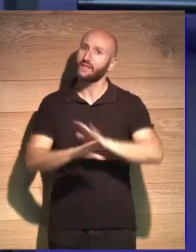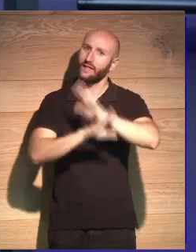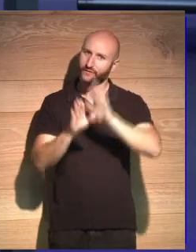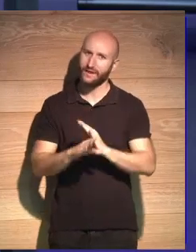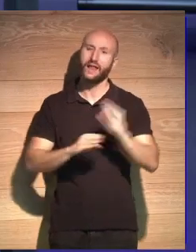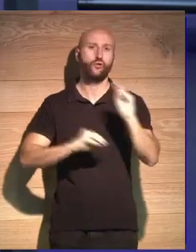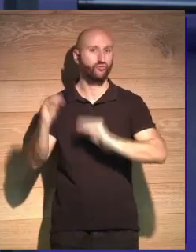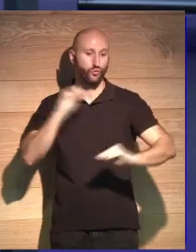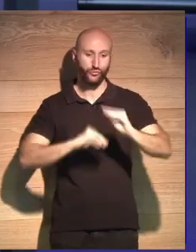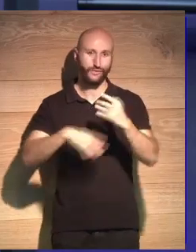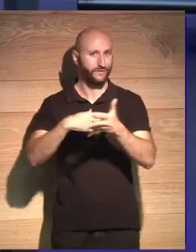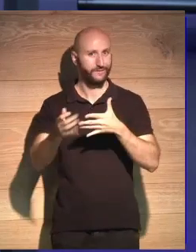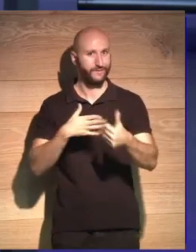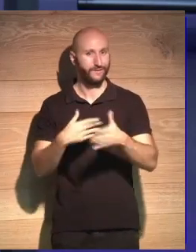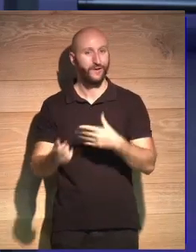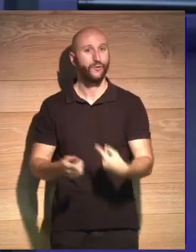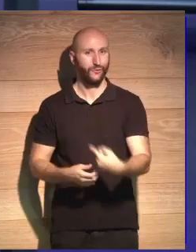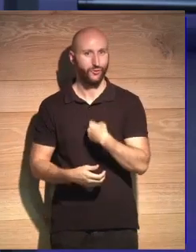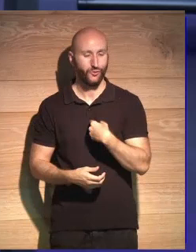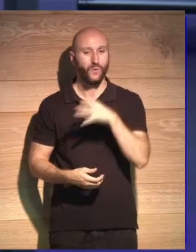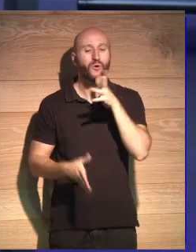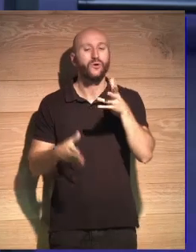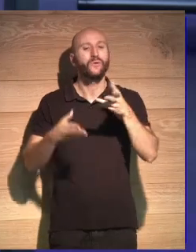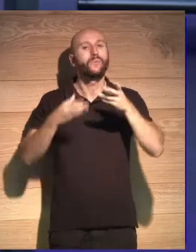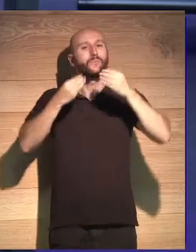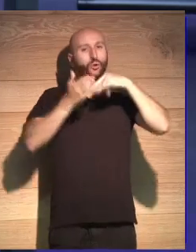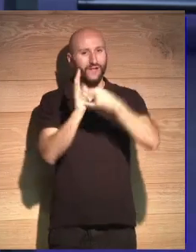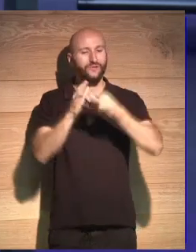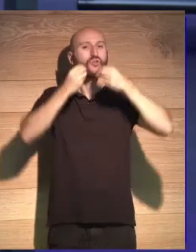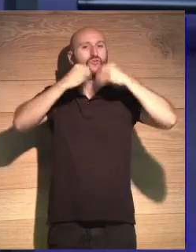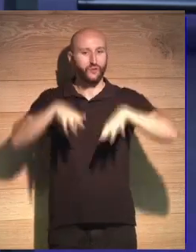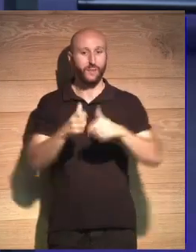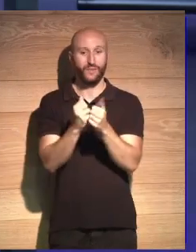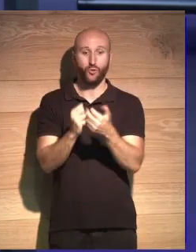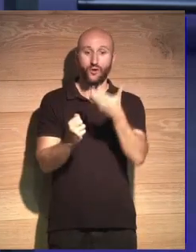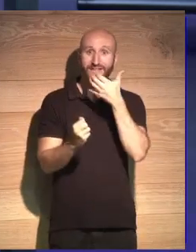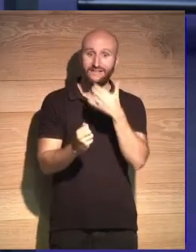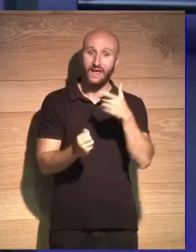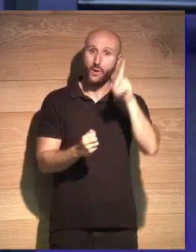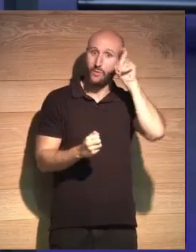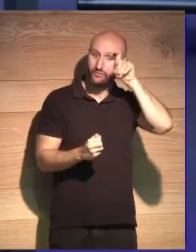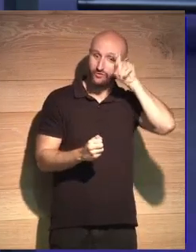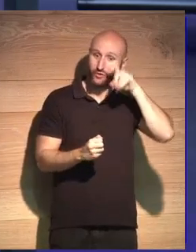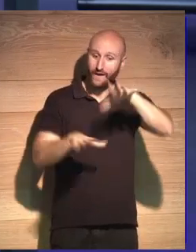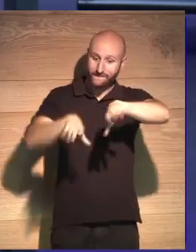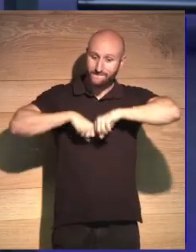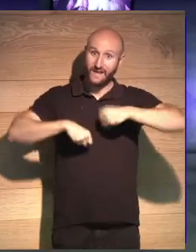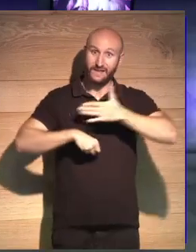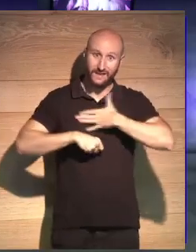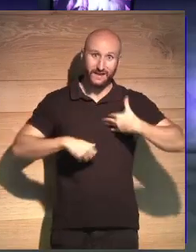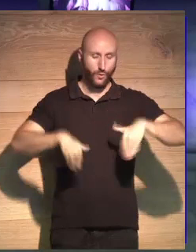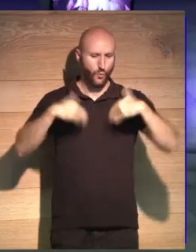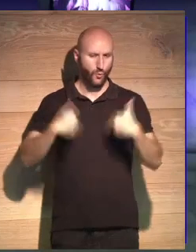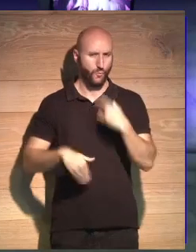we find the workarounds for this. We are sorting this out, but when a teacher wants to do this in a